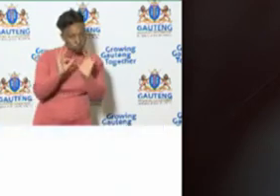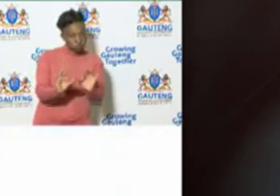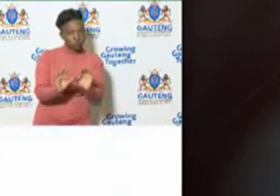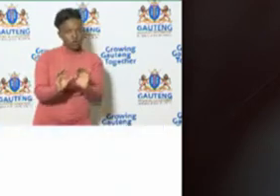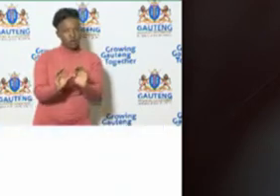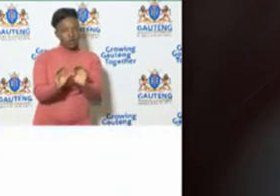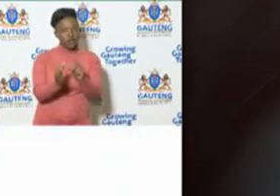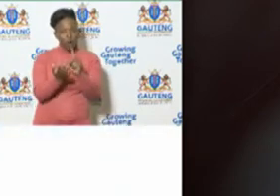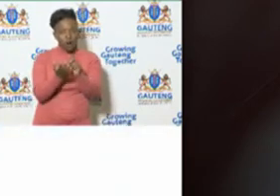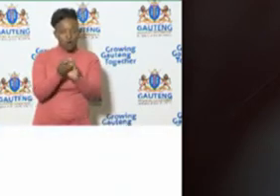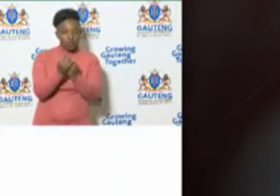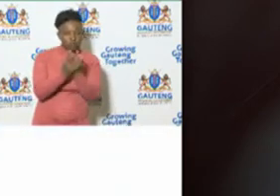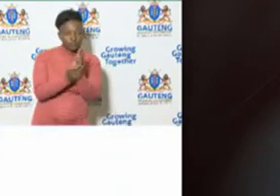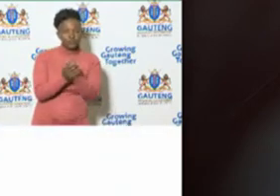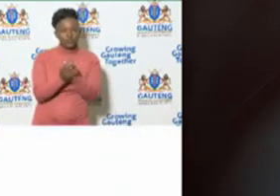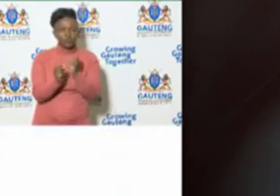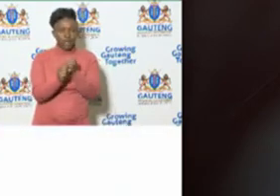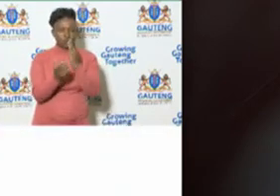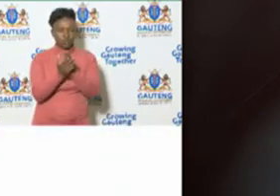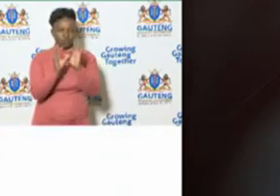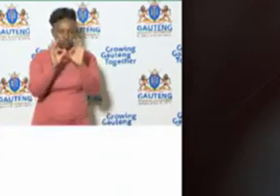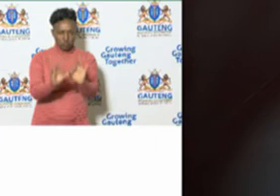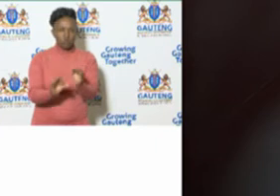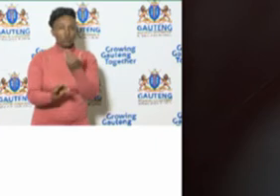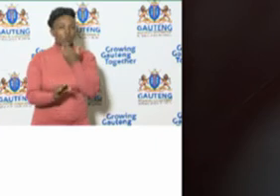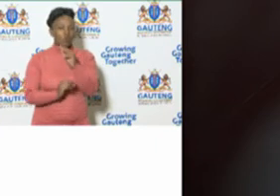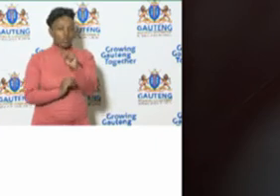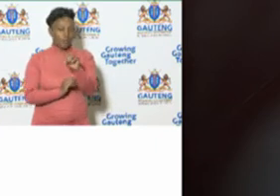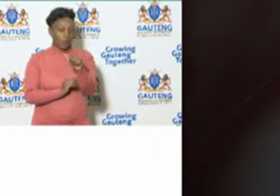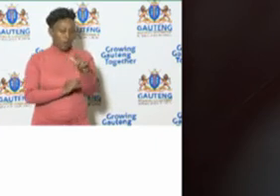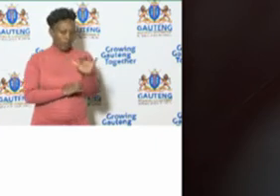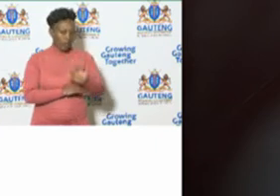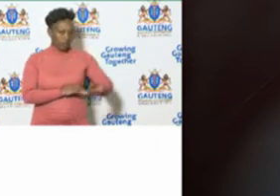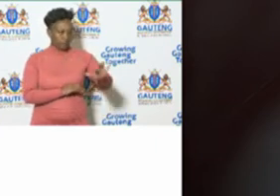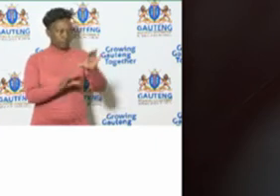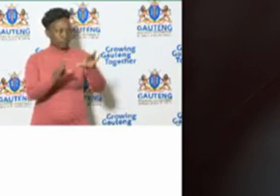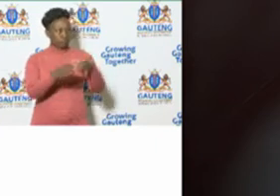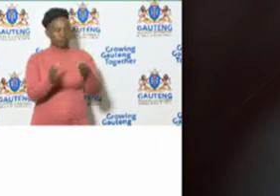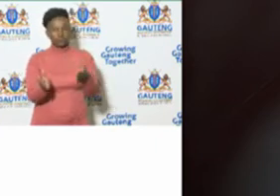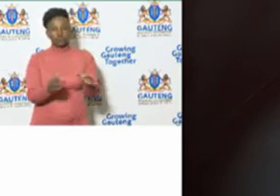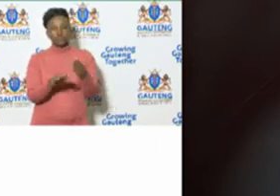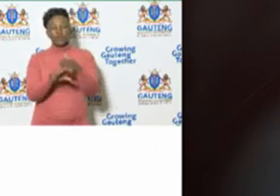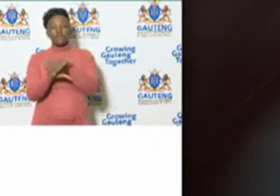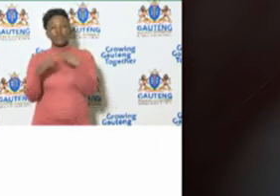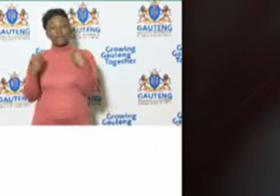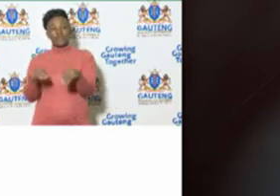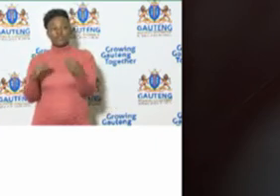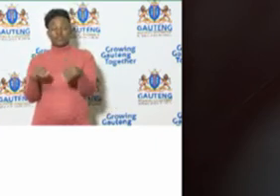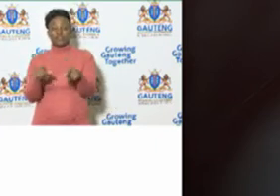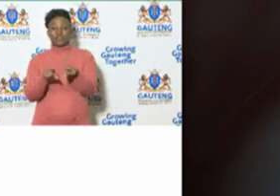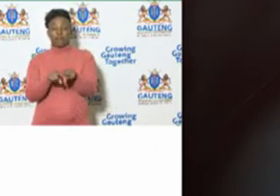compliance with the sector. These are some of the businesses where we had a problem. Farm-wise